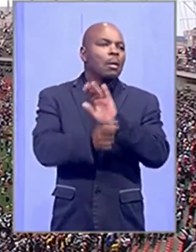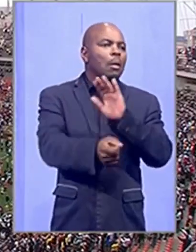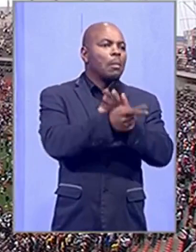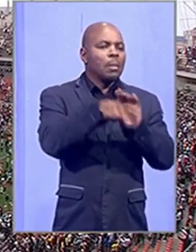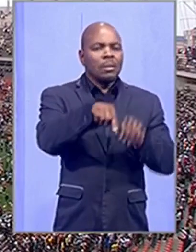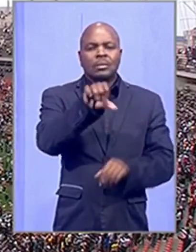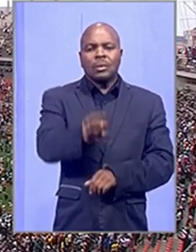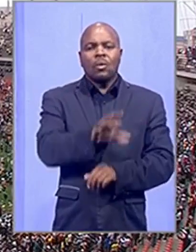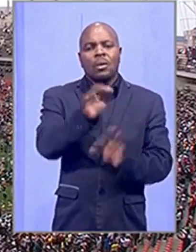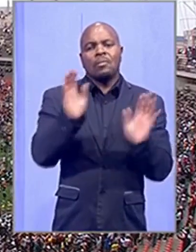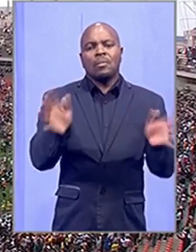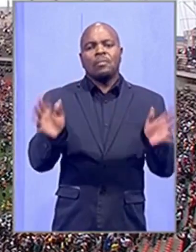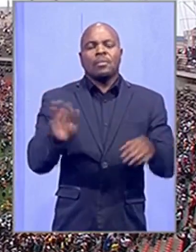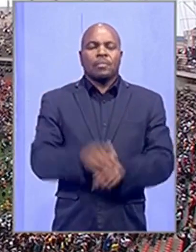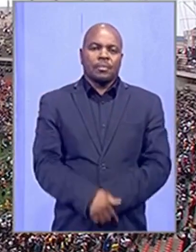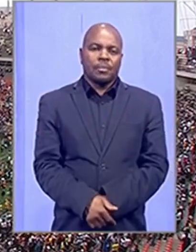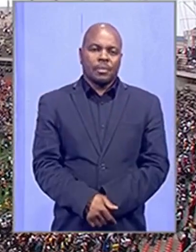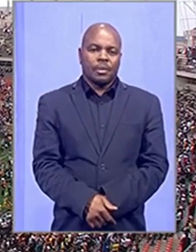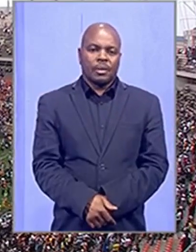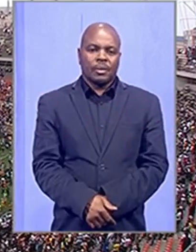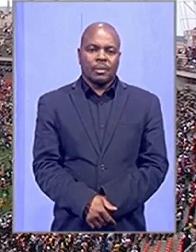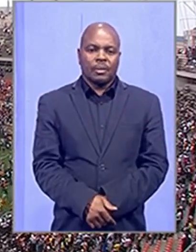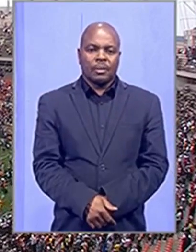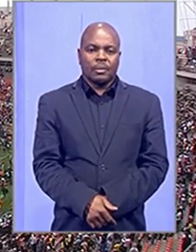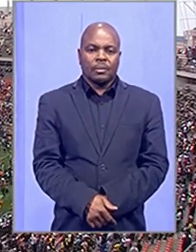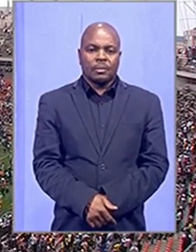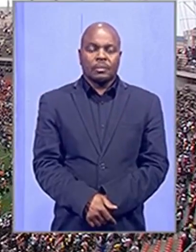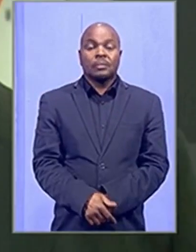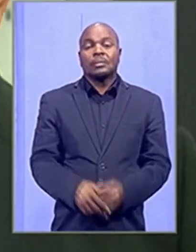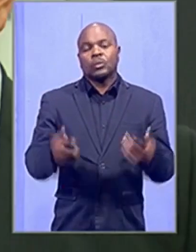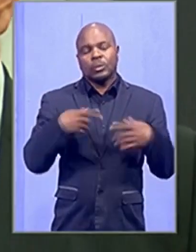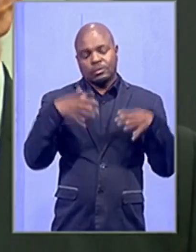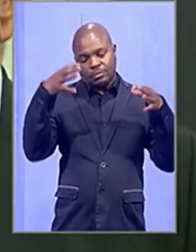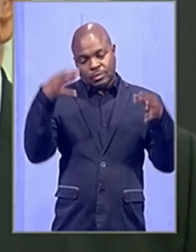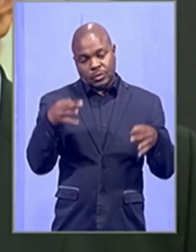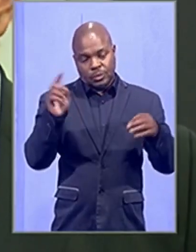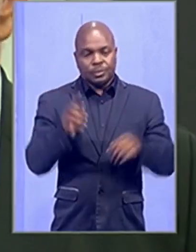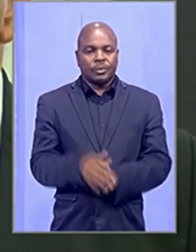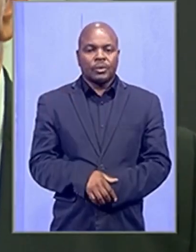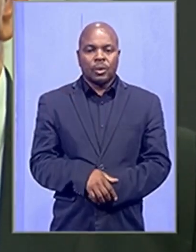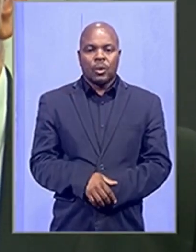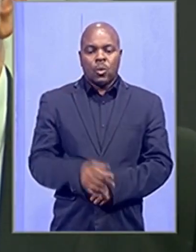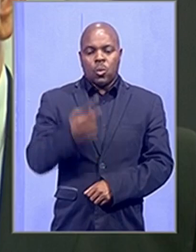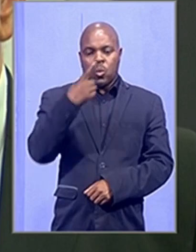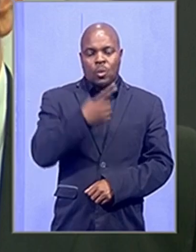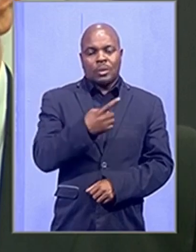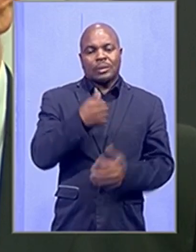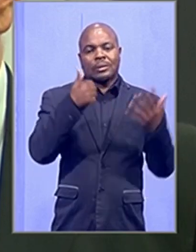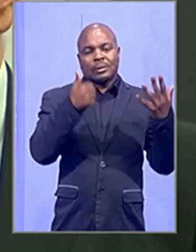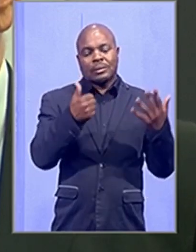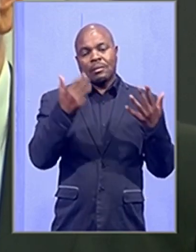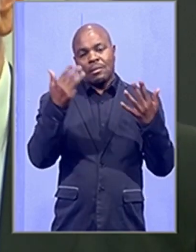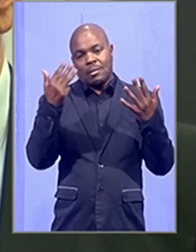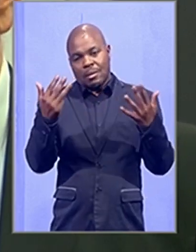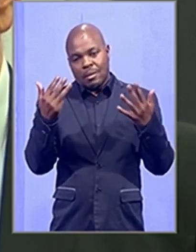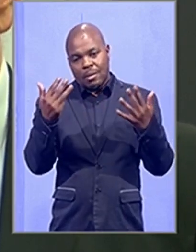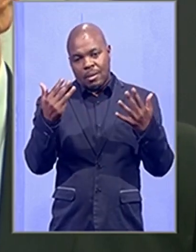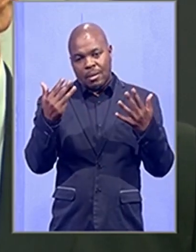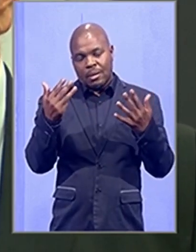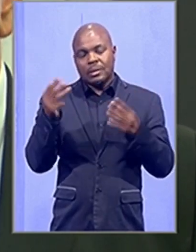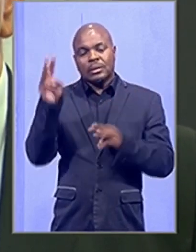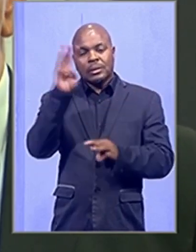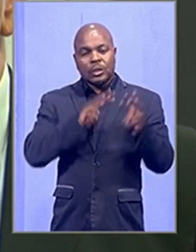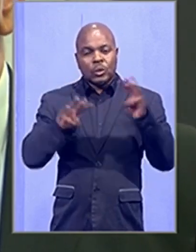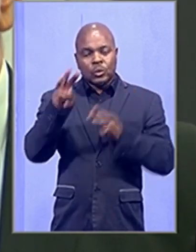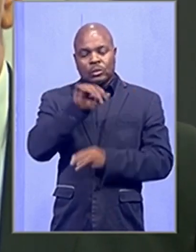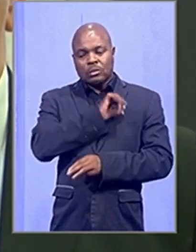ka Afrika Borwa. That led to the decision that there will be 169 security